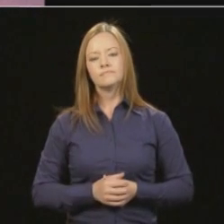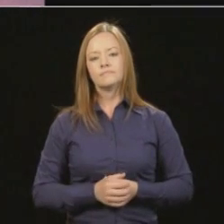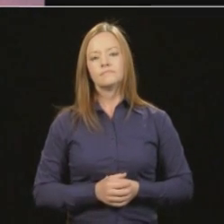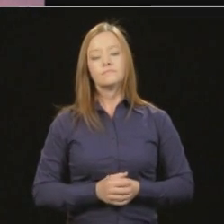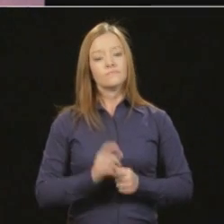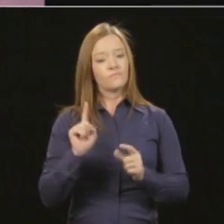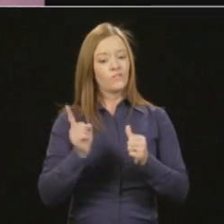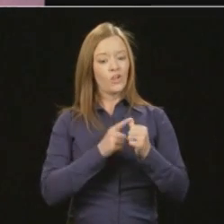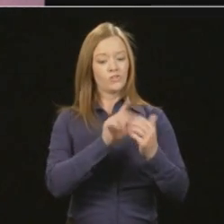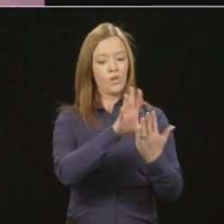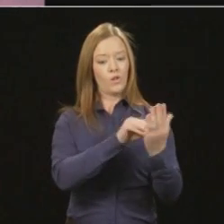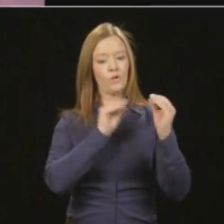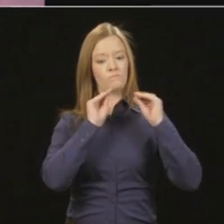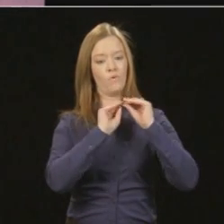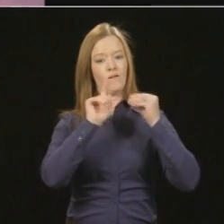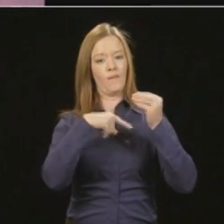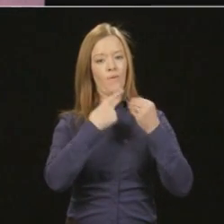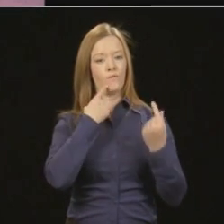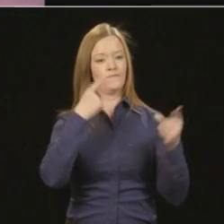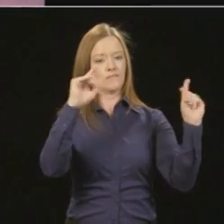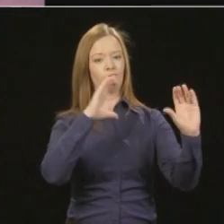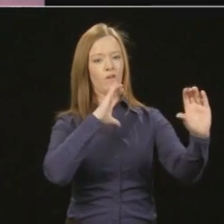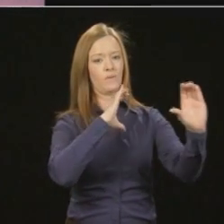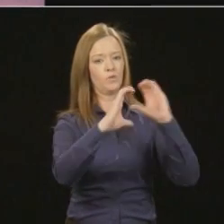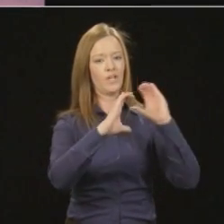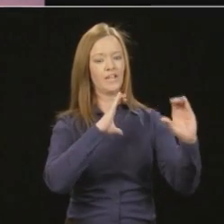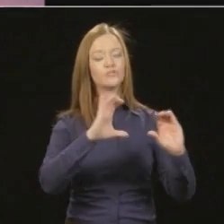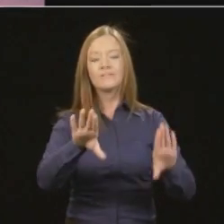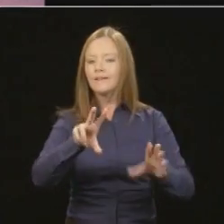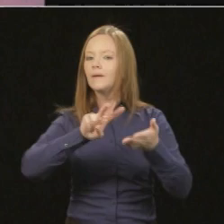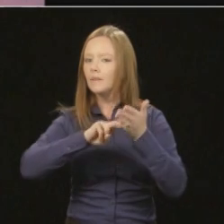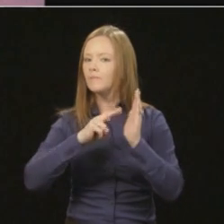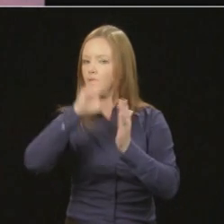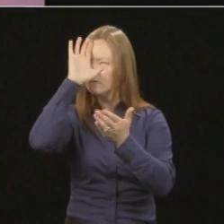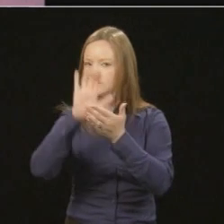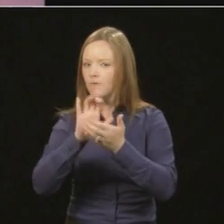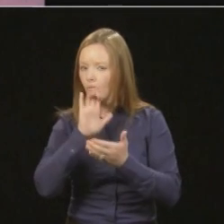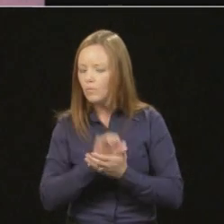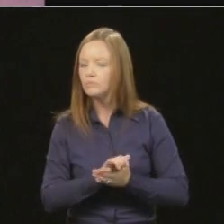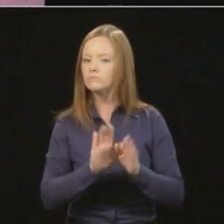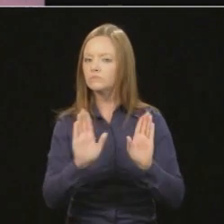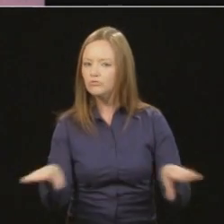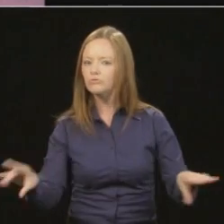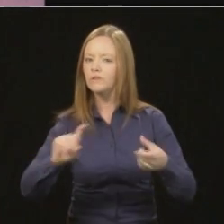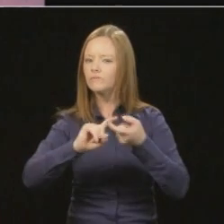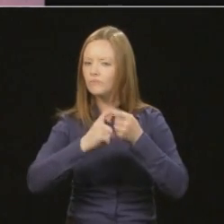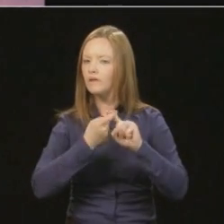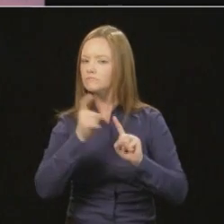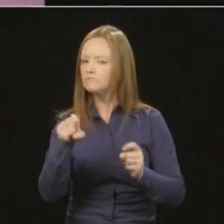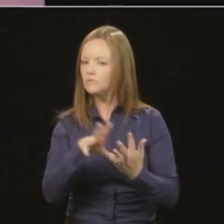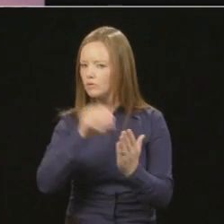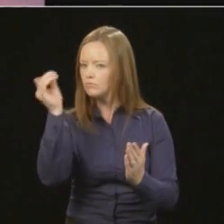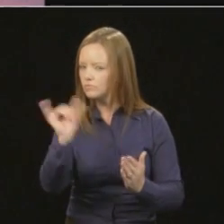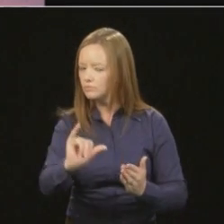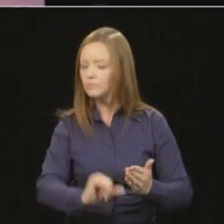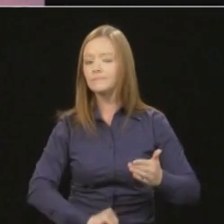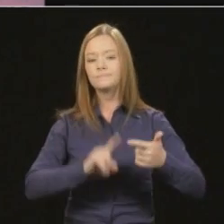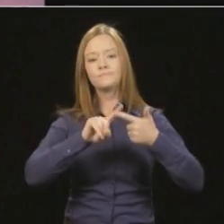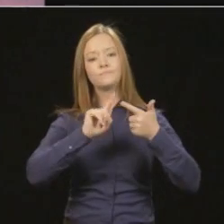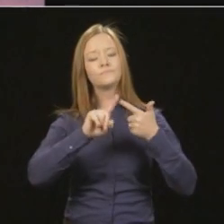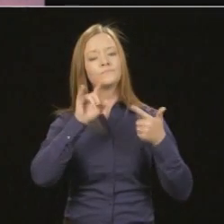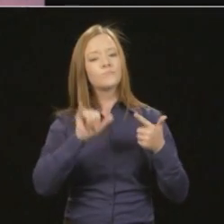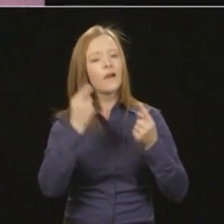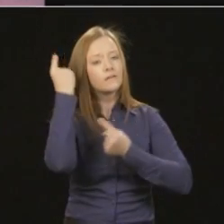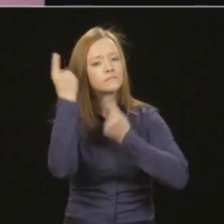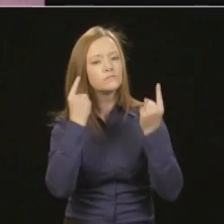learning more about how to communicate effectively, and that means our spouses, children, and friends too, to exploring cochlear implants